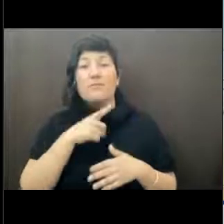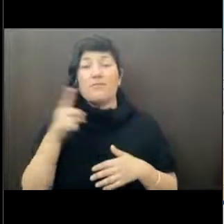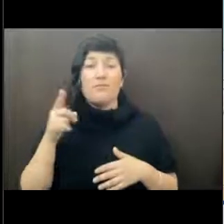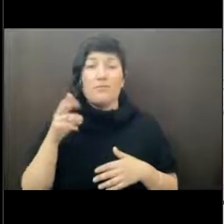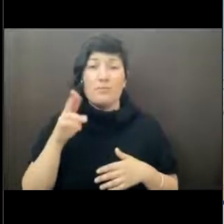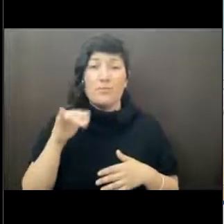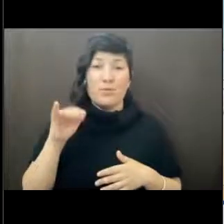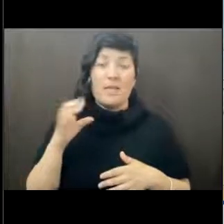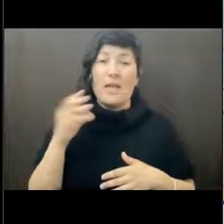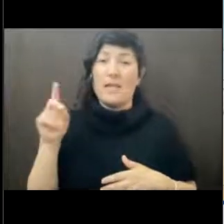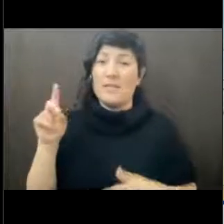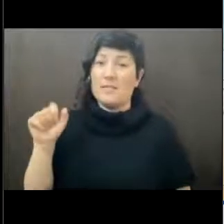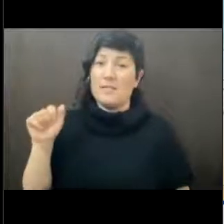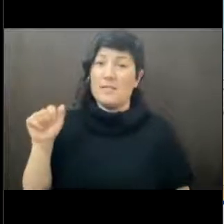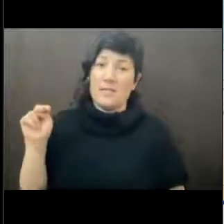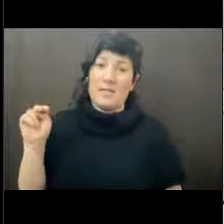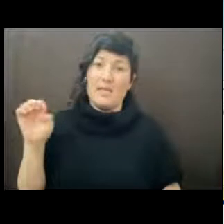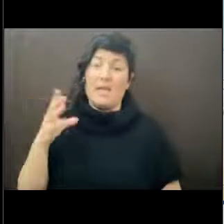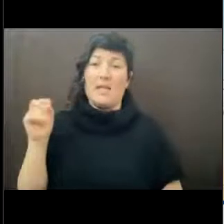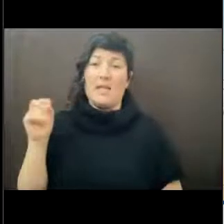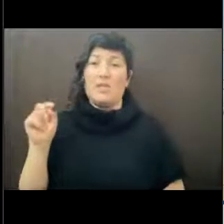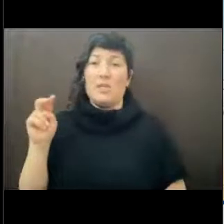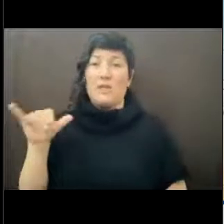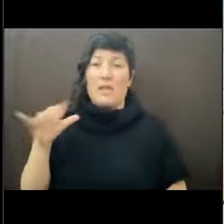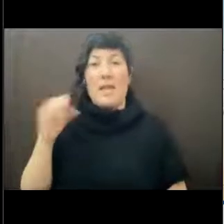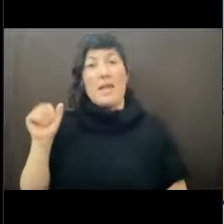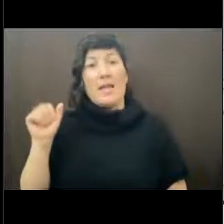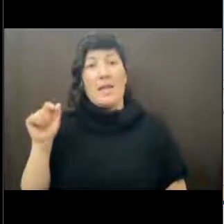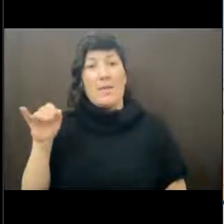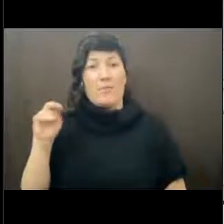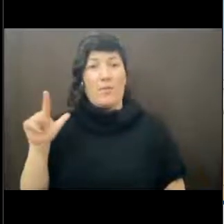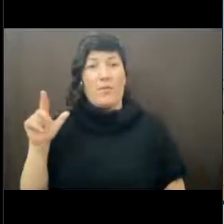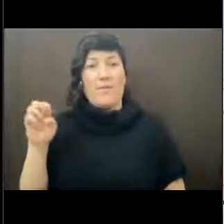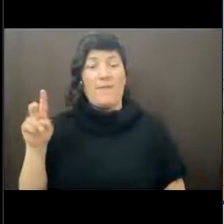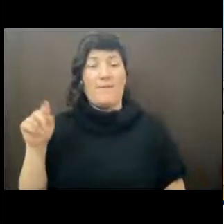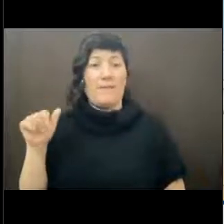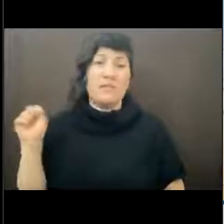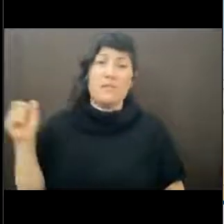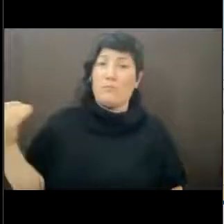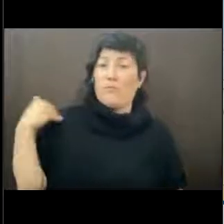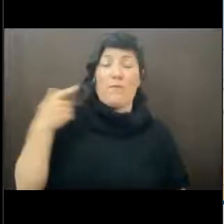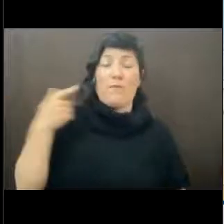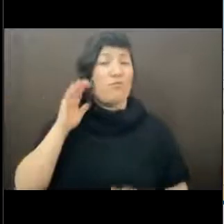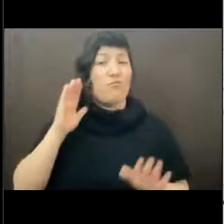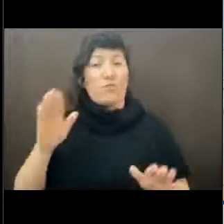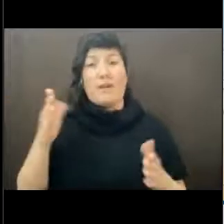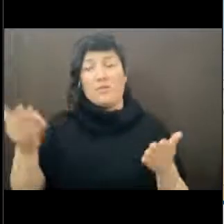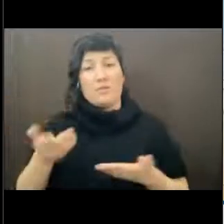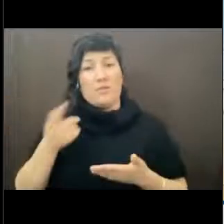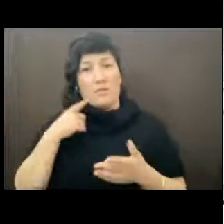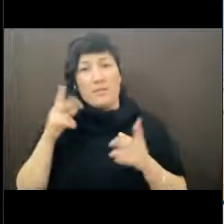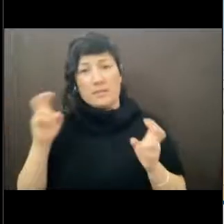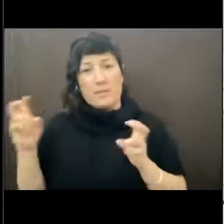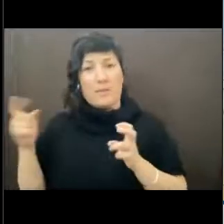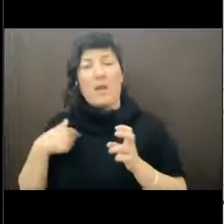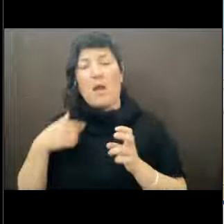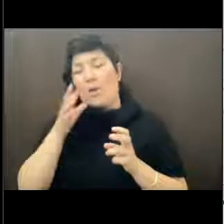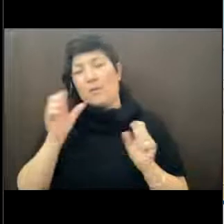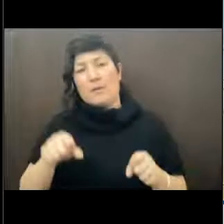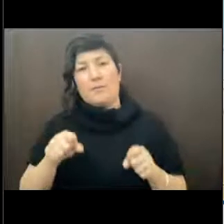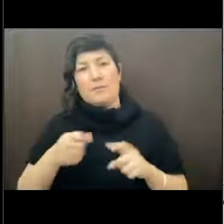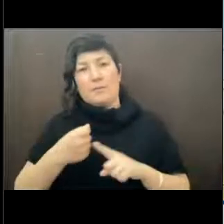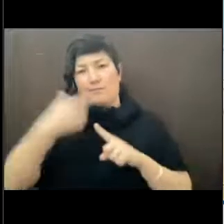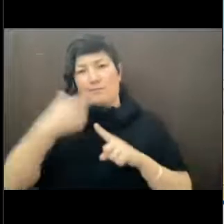and Deanne and Tony, also Admiral Evans earlier for the really great introductions to this topic. I'll be able to get into a